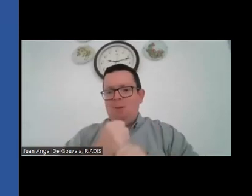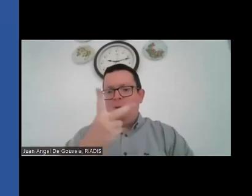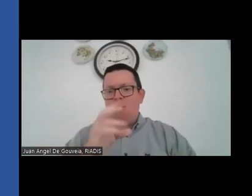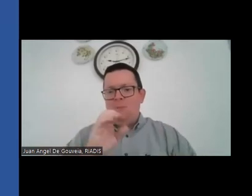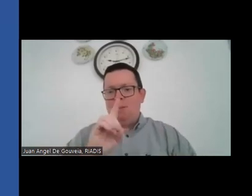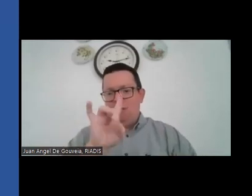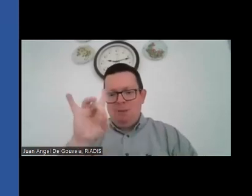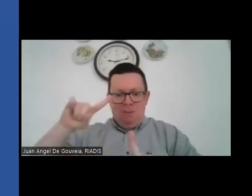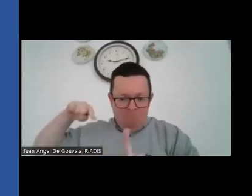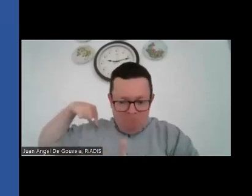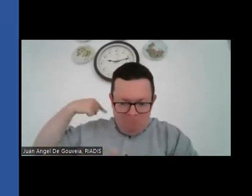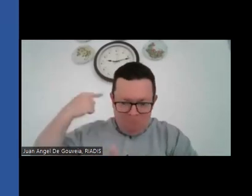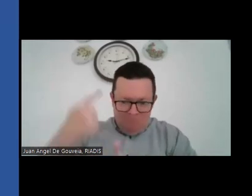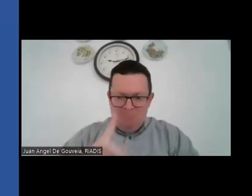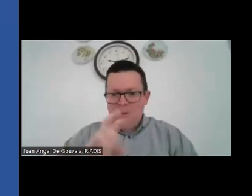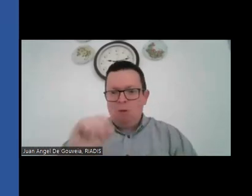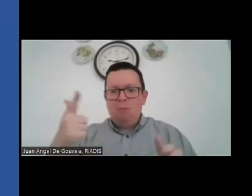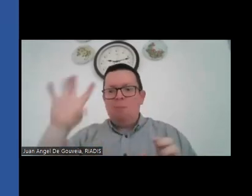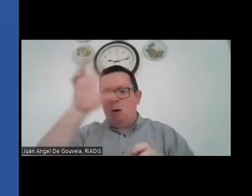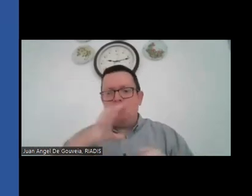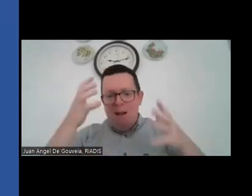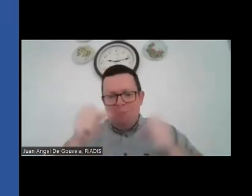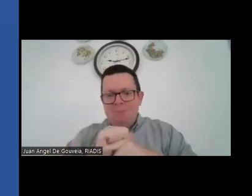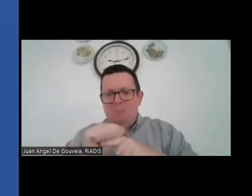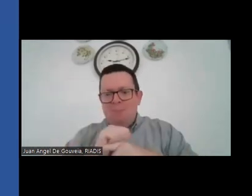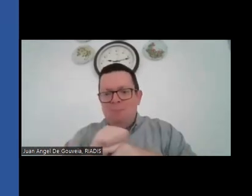Peru, Ecuador, Colombia,